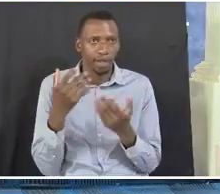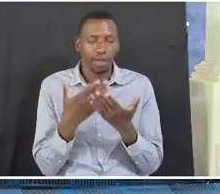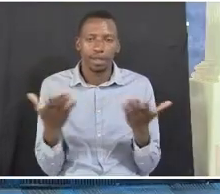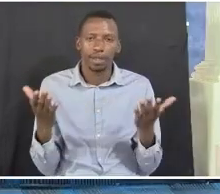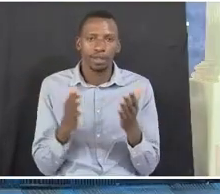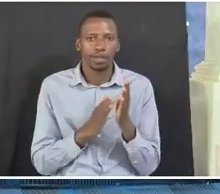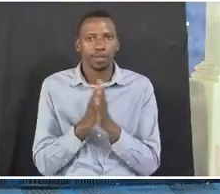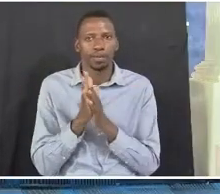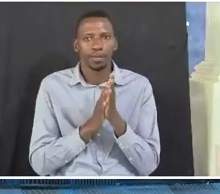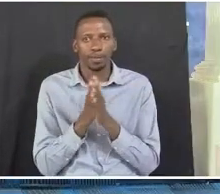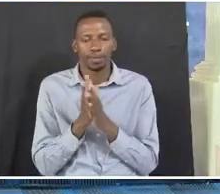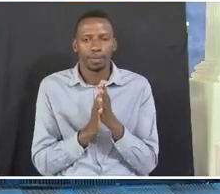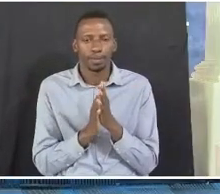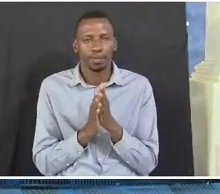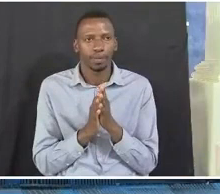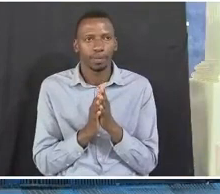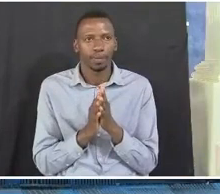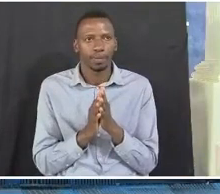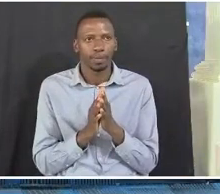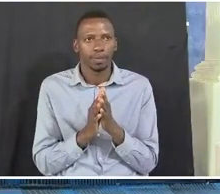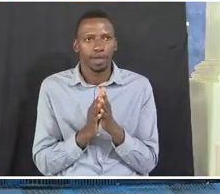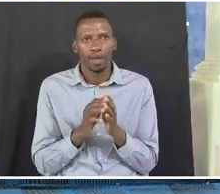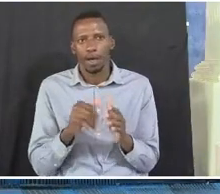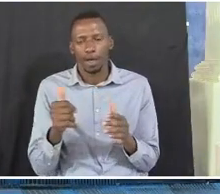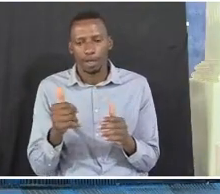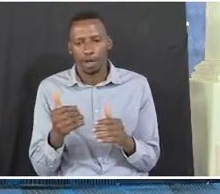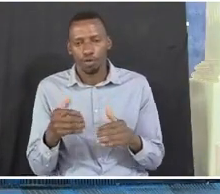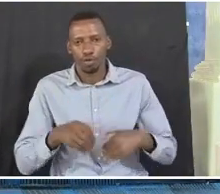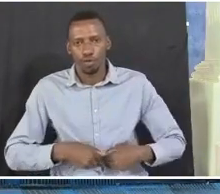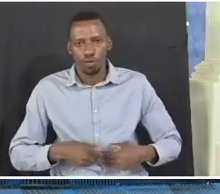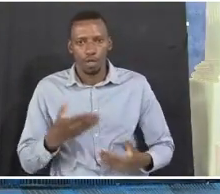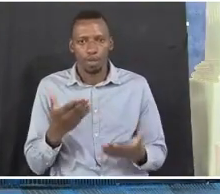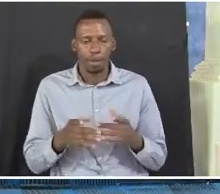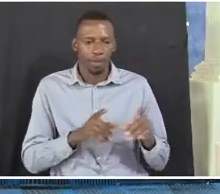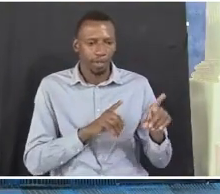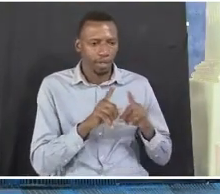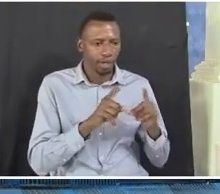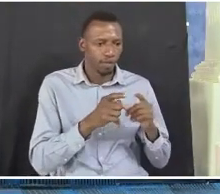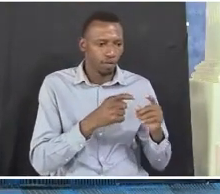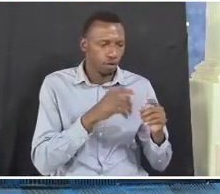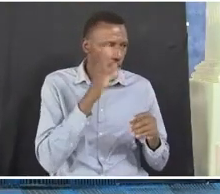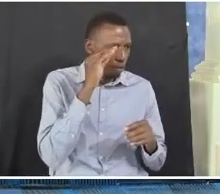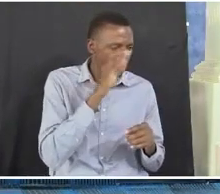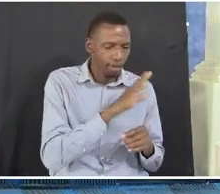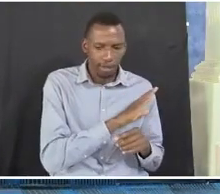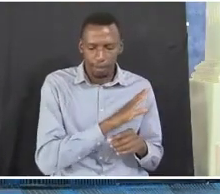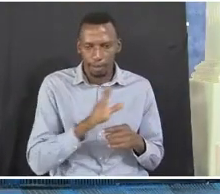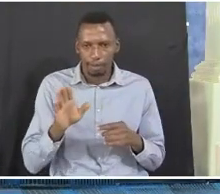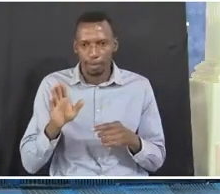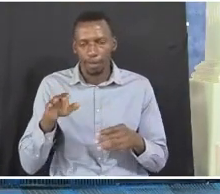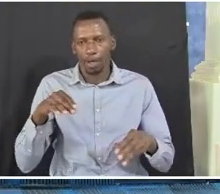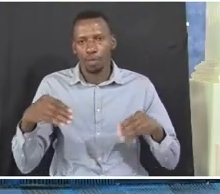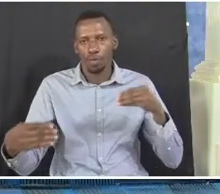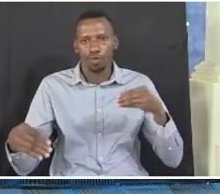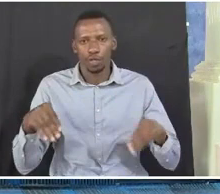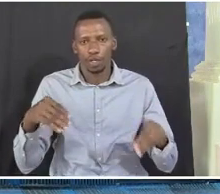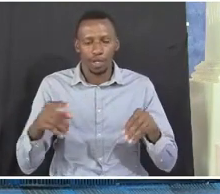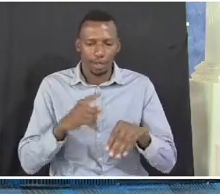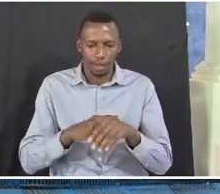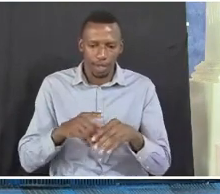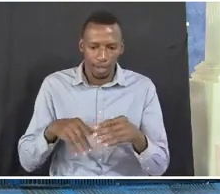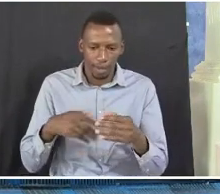interesting. Some young people may be traveling from Mombasa to Busia, and when they reach